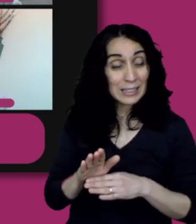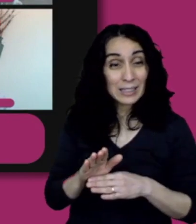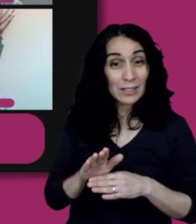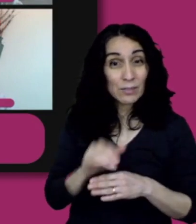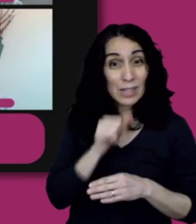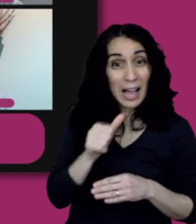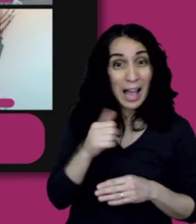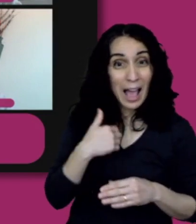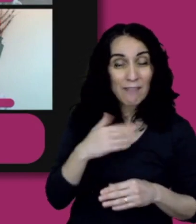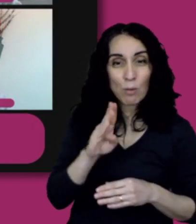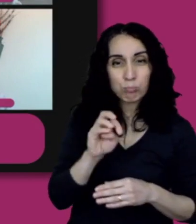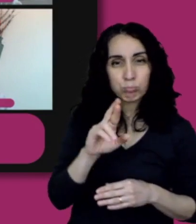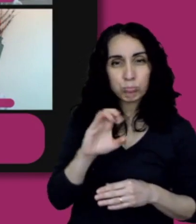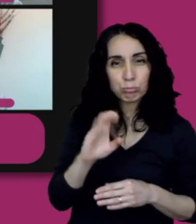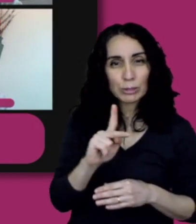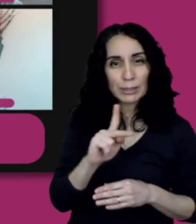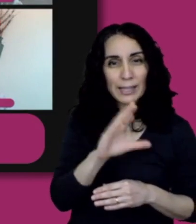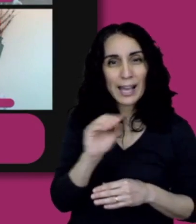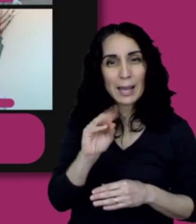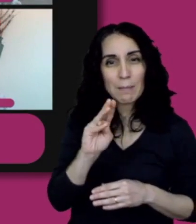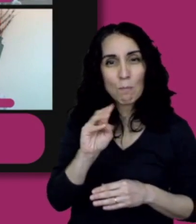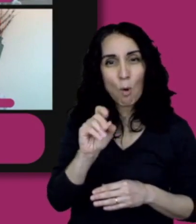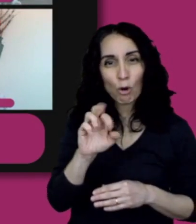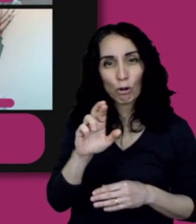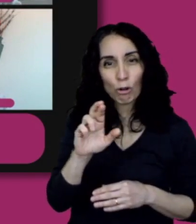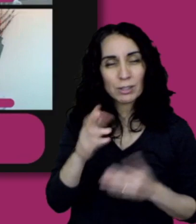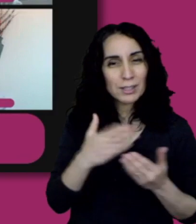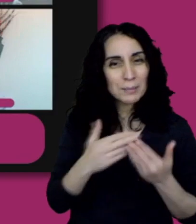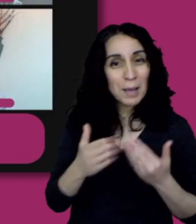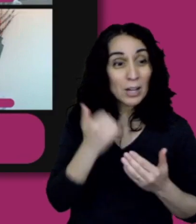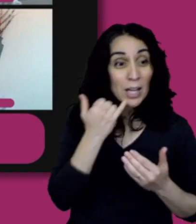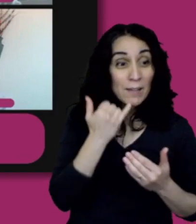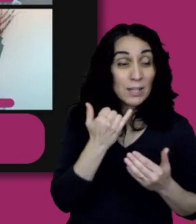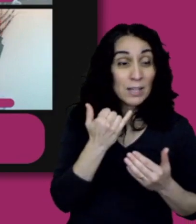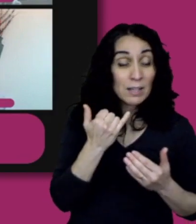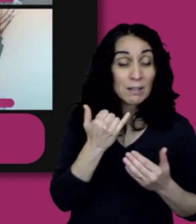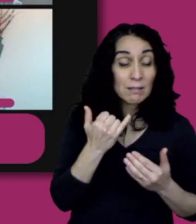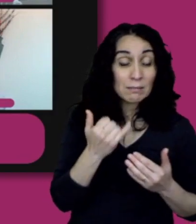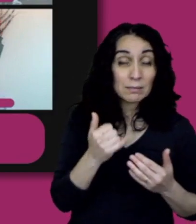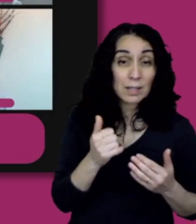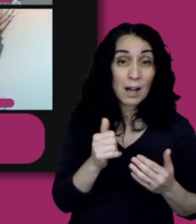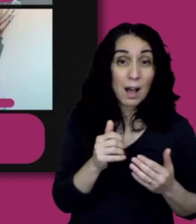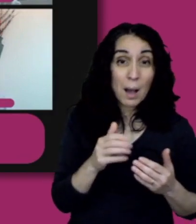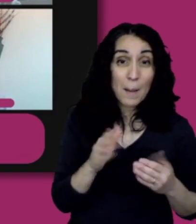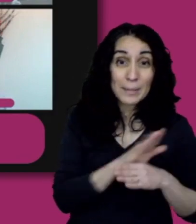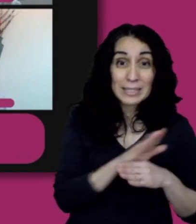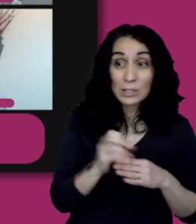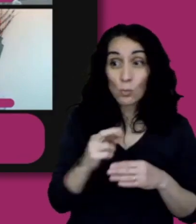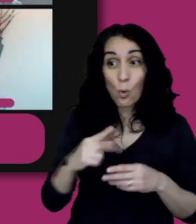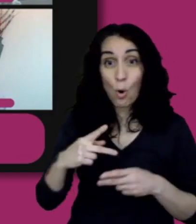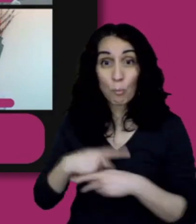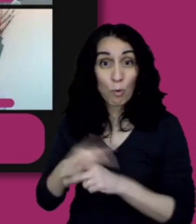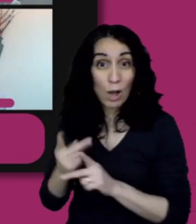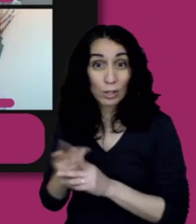have that brick and mortar. So even if it's a service or a product, you don't have that street presence where people are walking